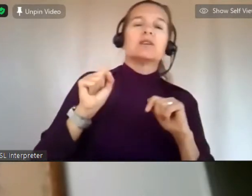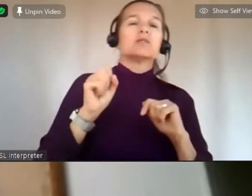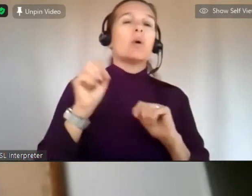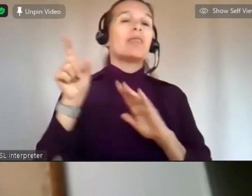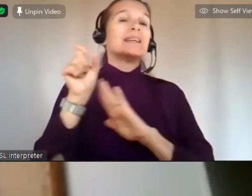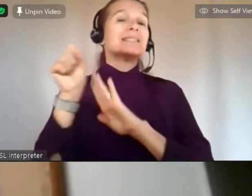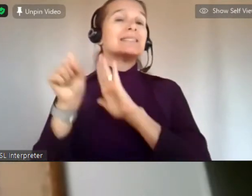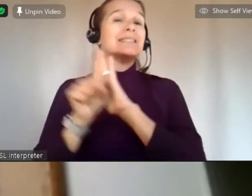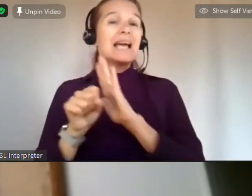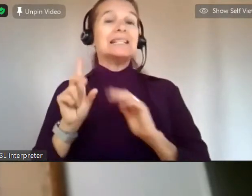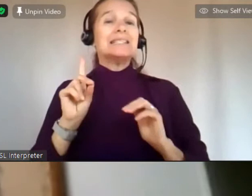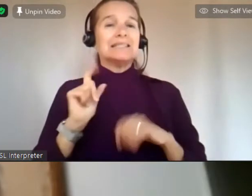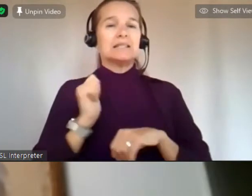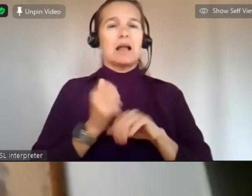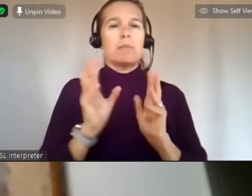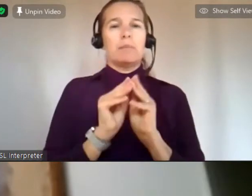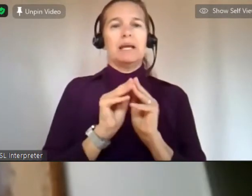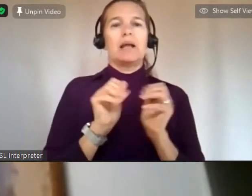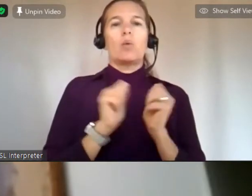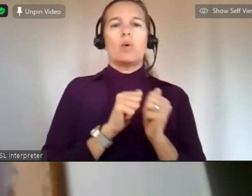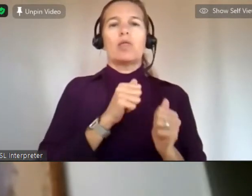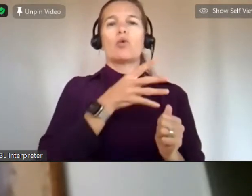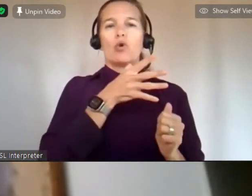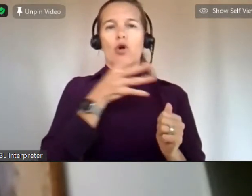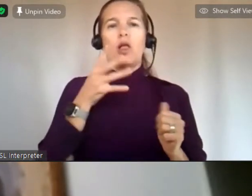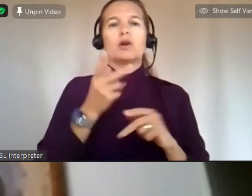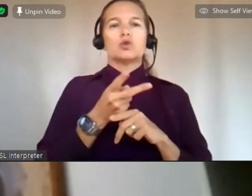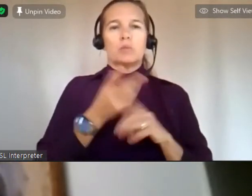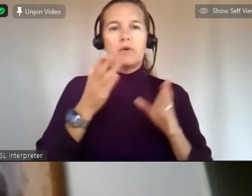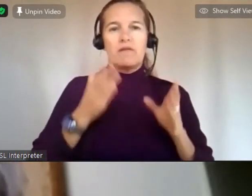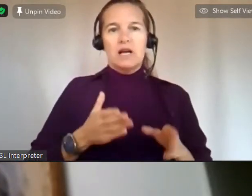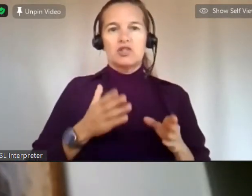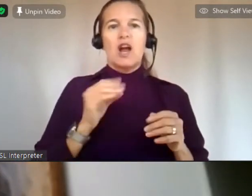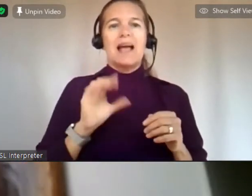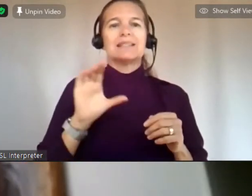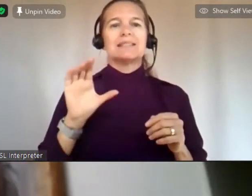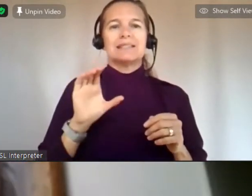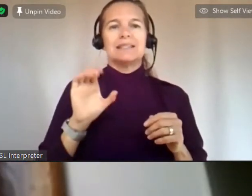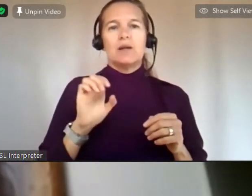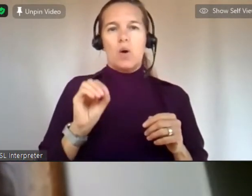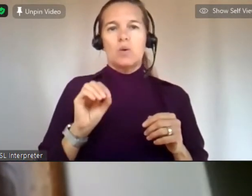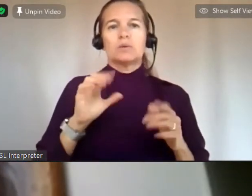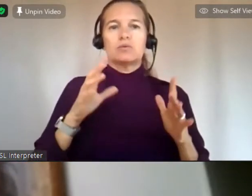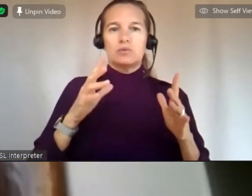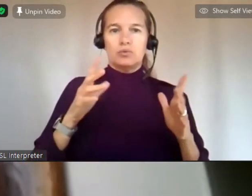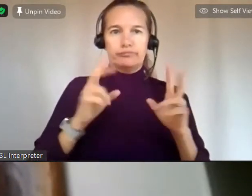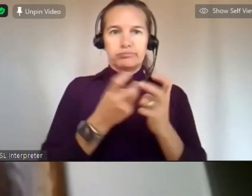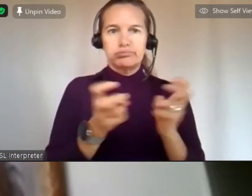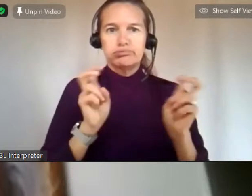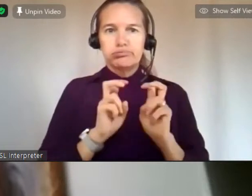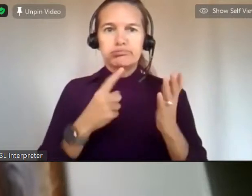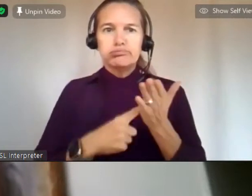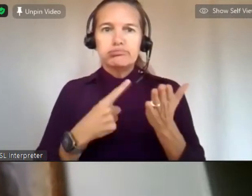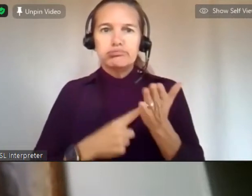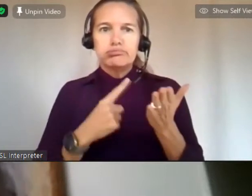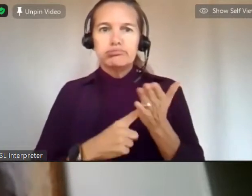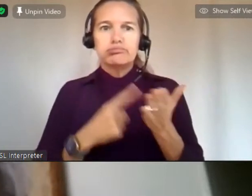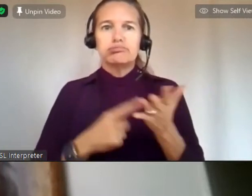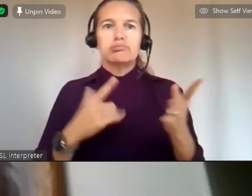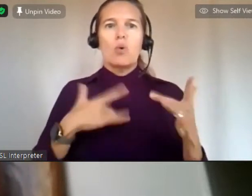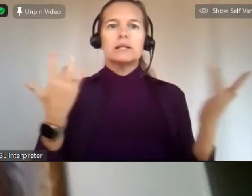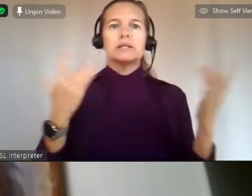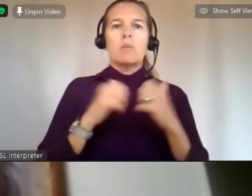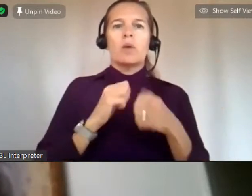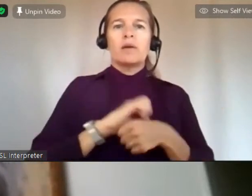rural supervisors and CAOs to discuss the COVID pandemic in rural communities and what